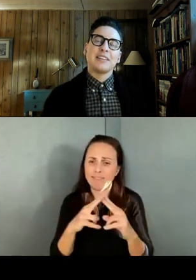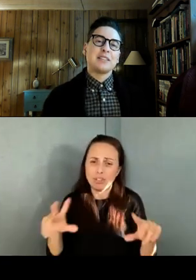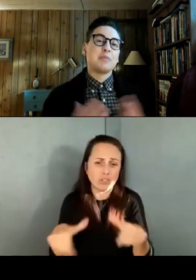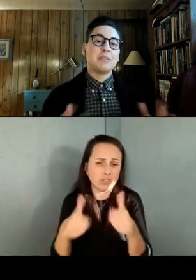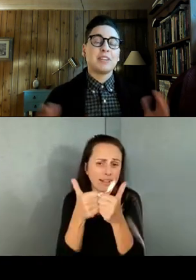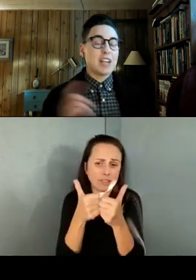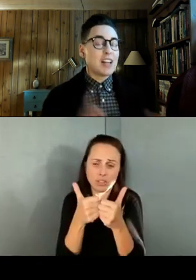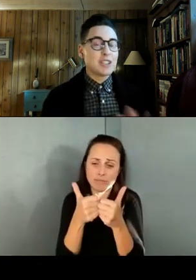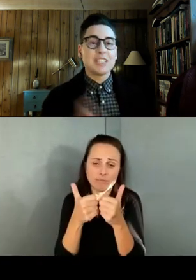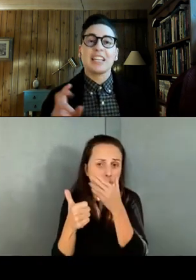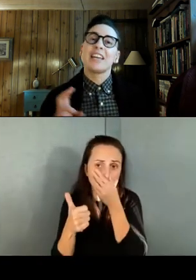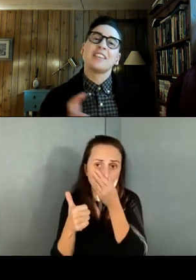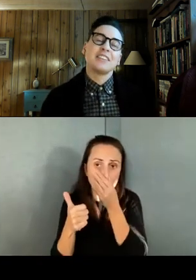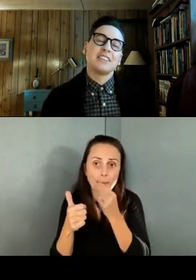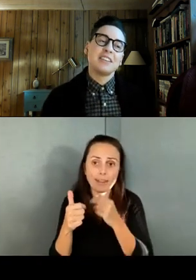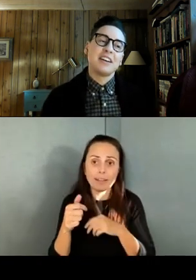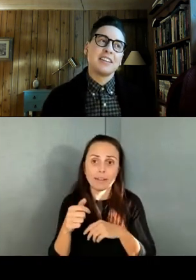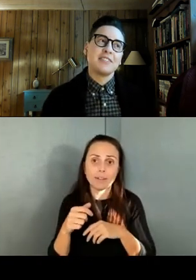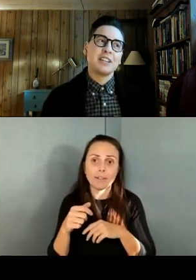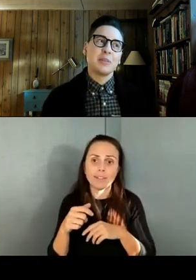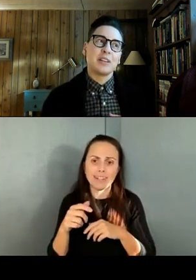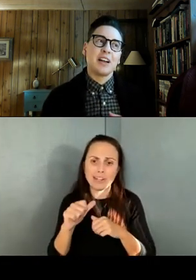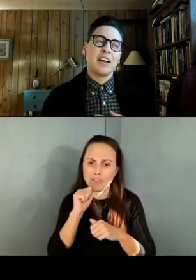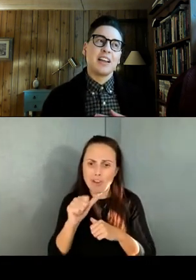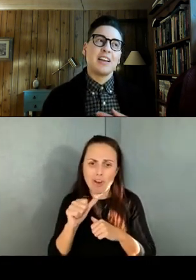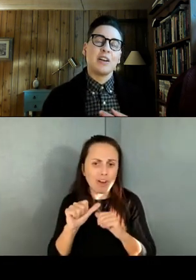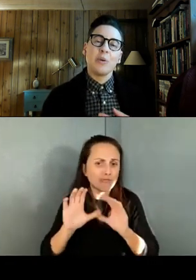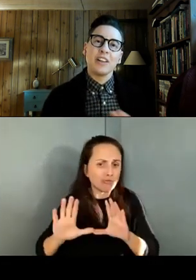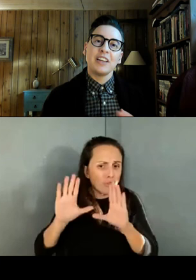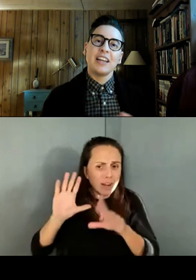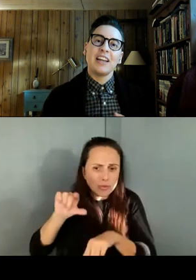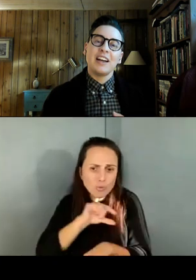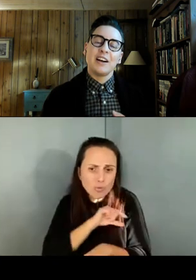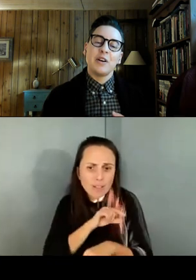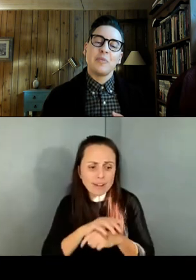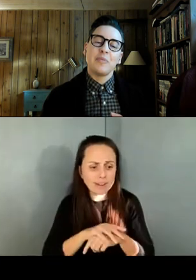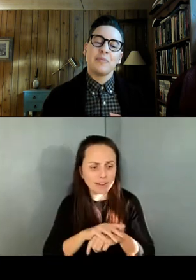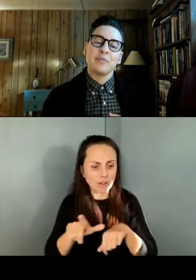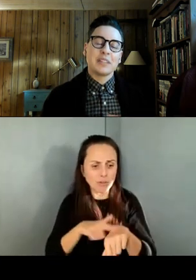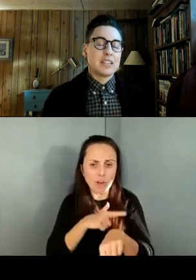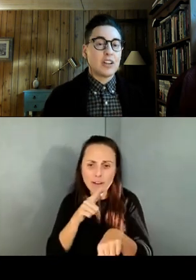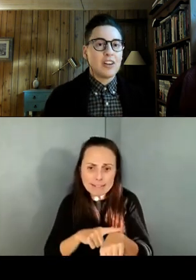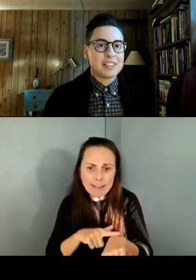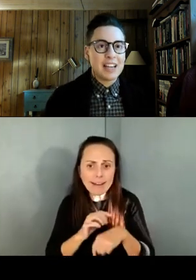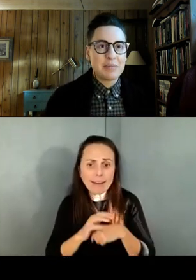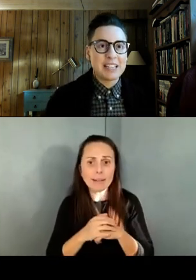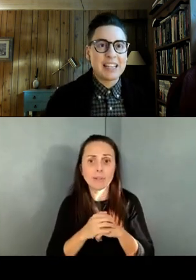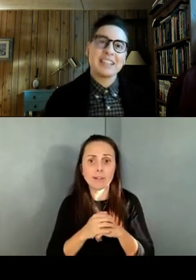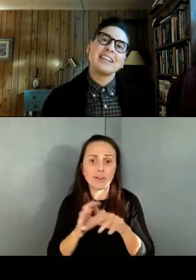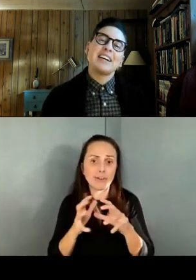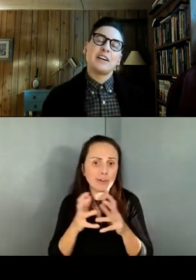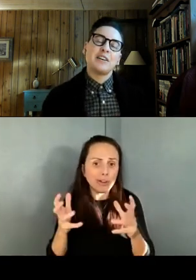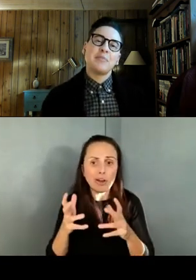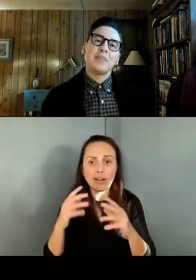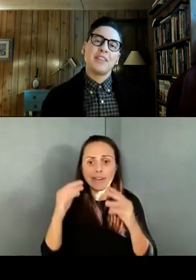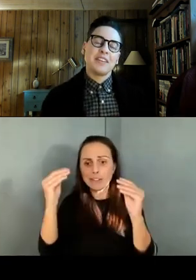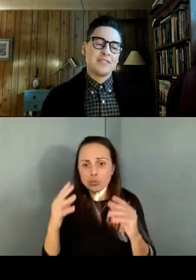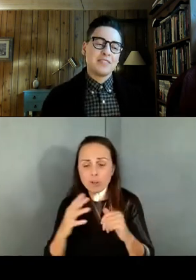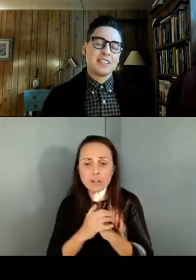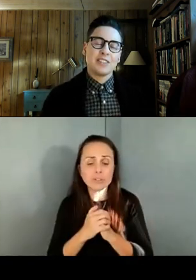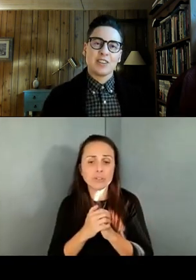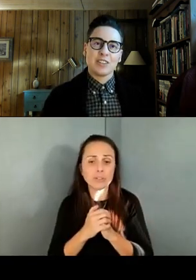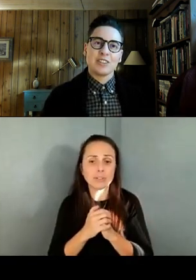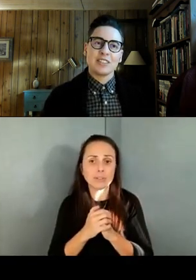They seem to be very challenging to get, but not of terribly high quality. they take a long time to get. A lot